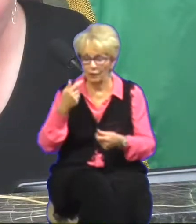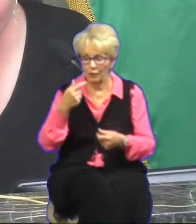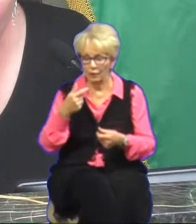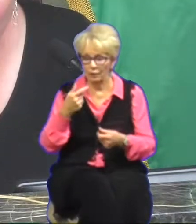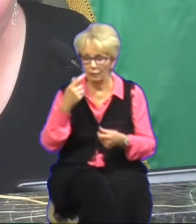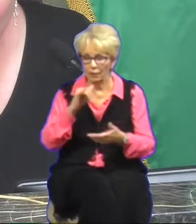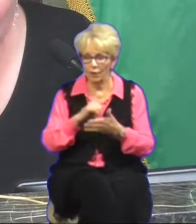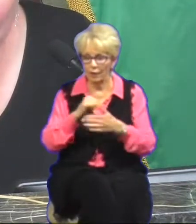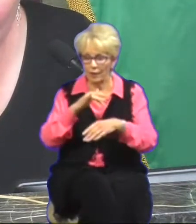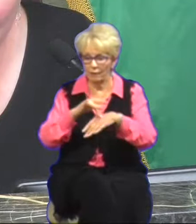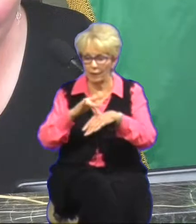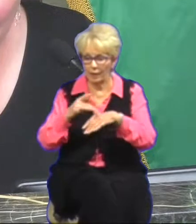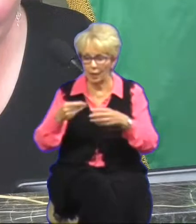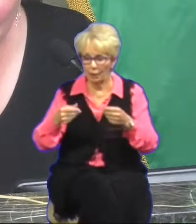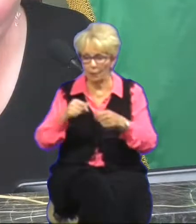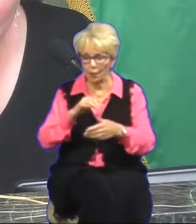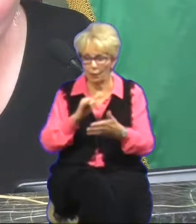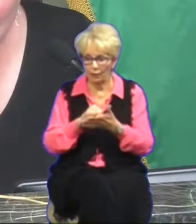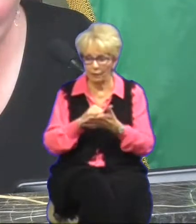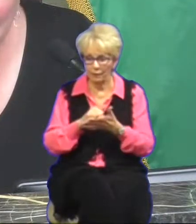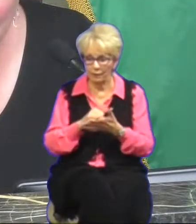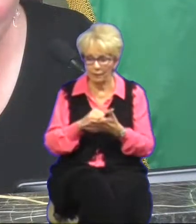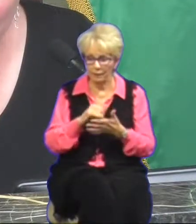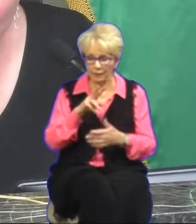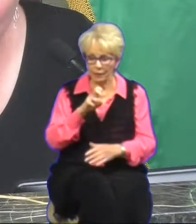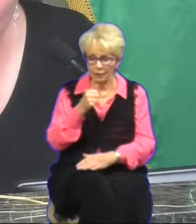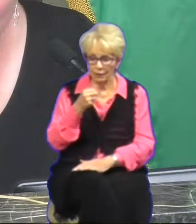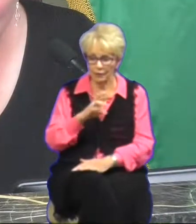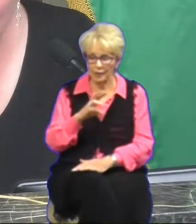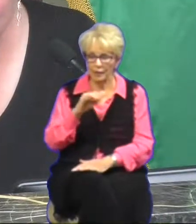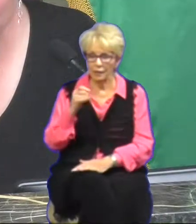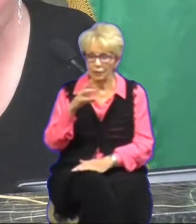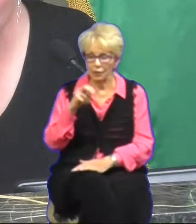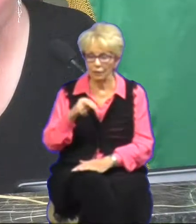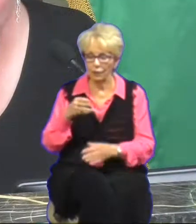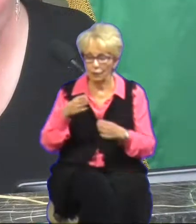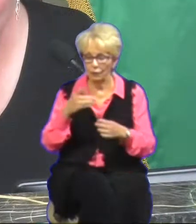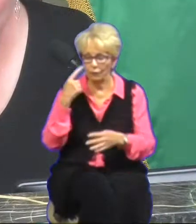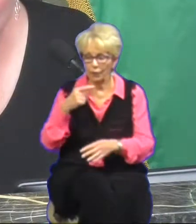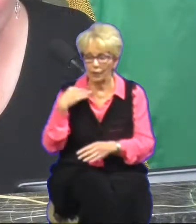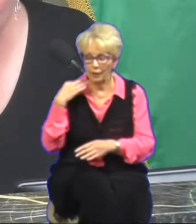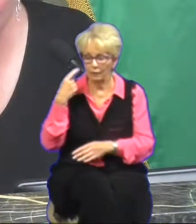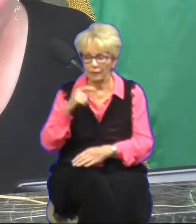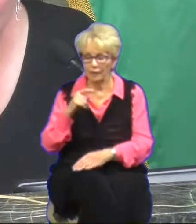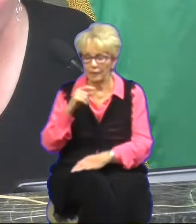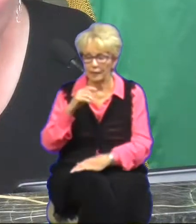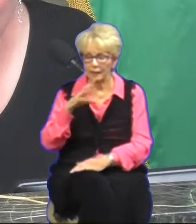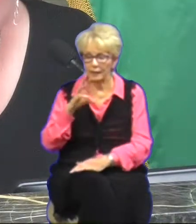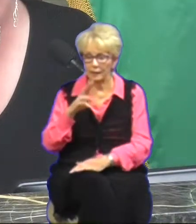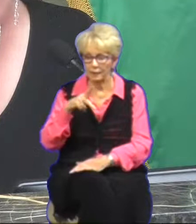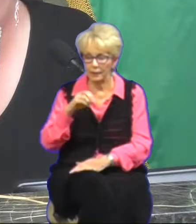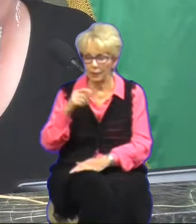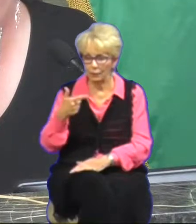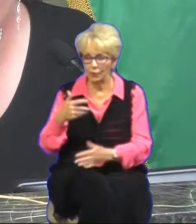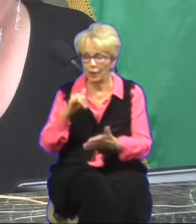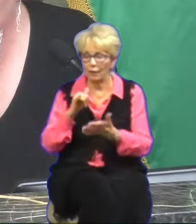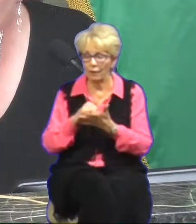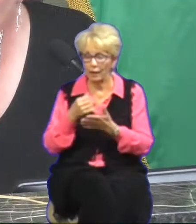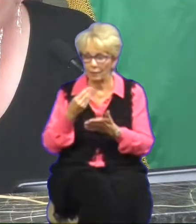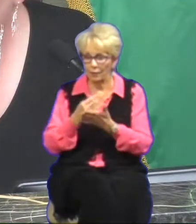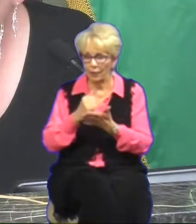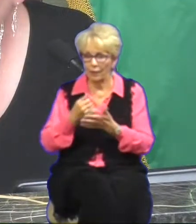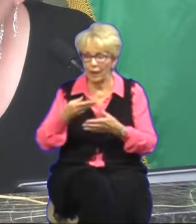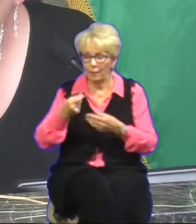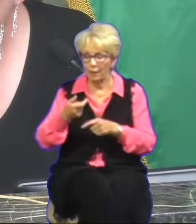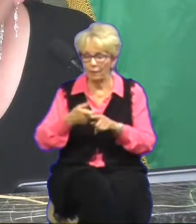these vacant properties. 216 Jefferson Street is eligible for CDBG funding, and so that would be paid